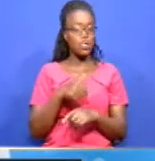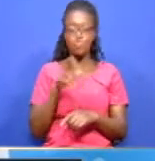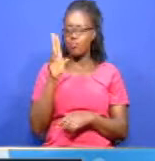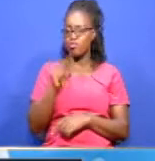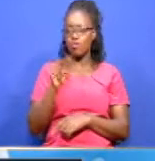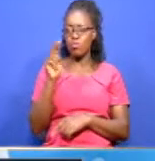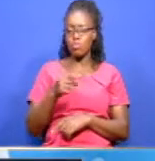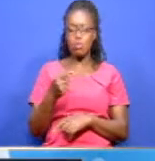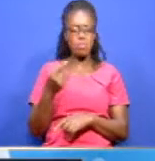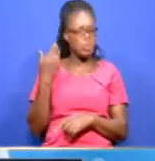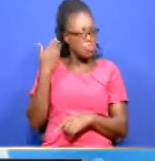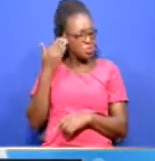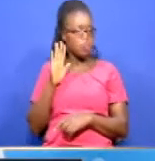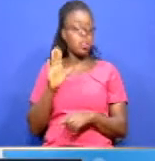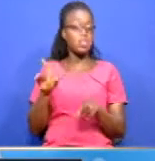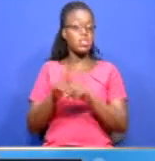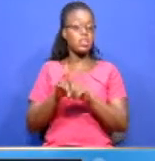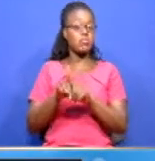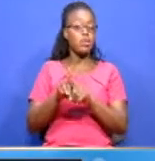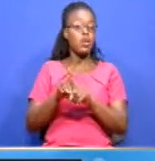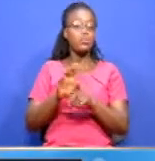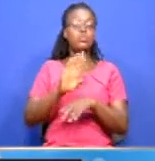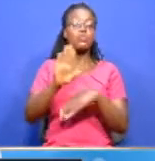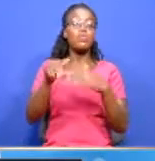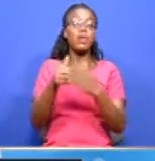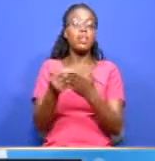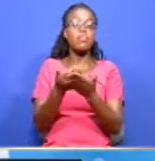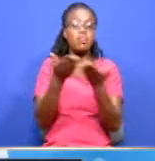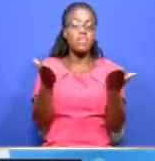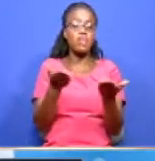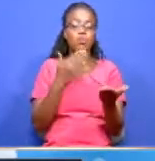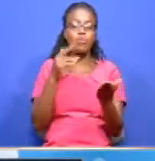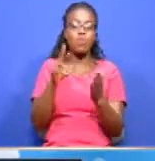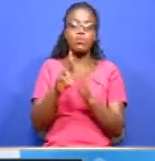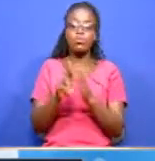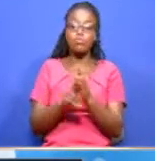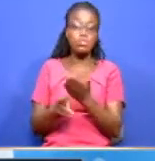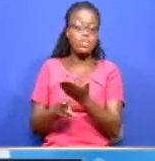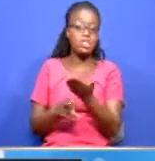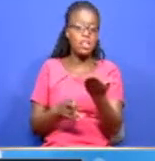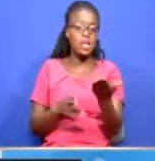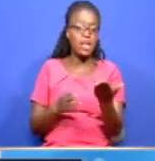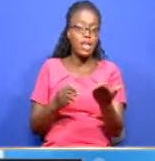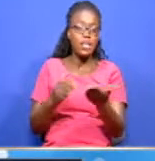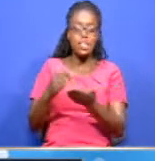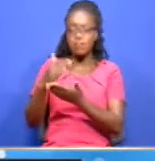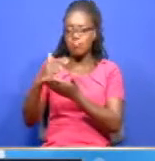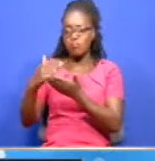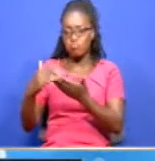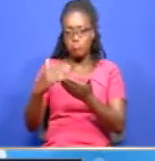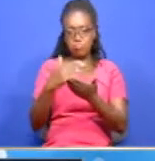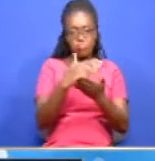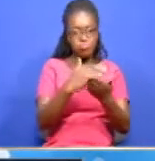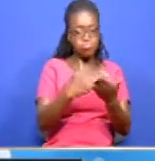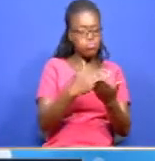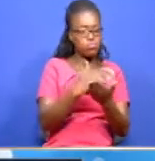reach there. We want to put measures in phases so that we do not